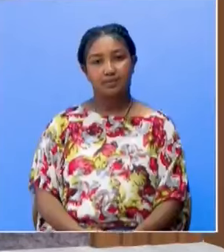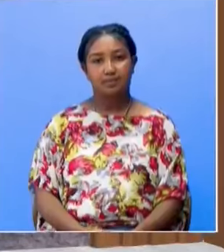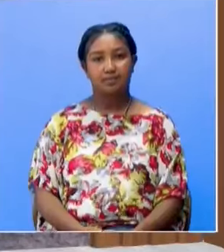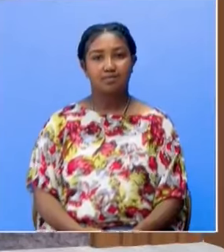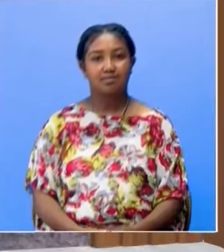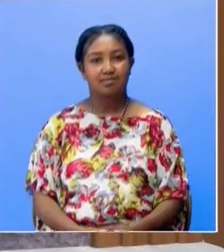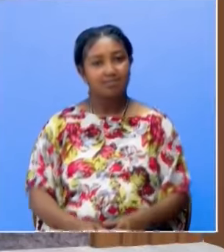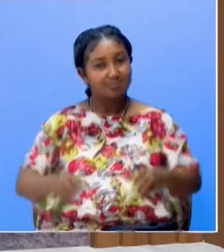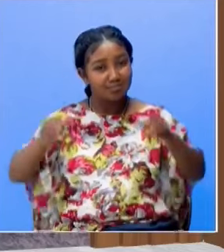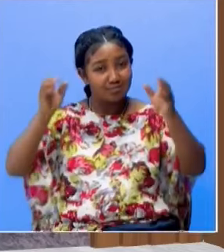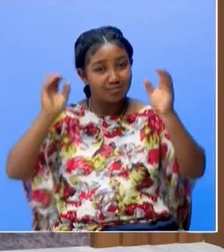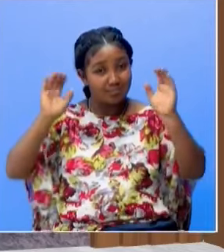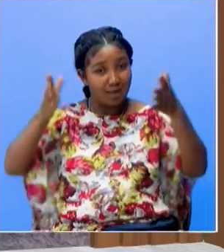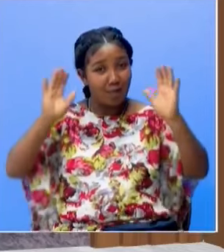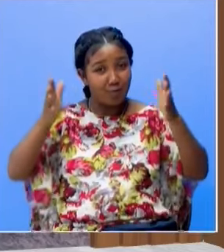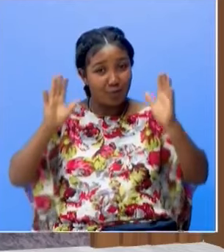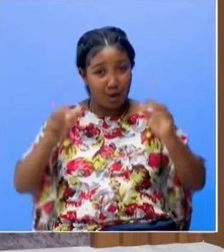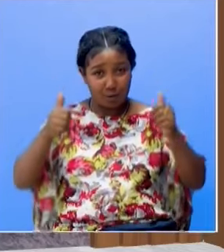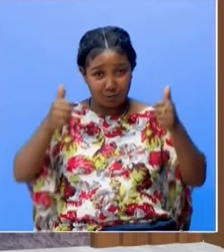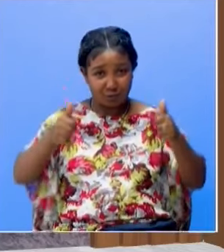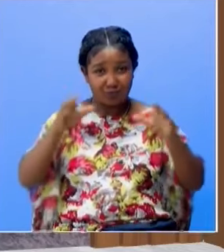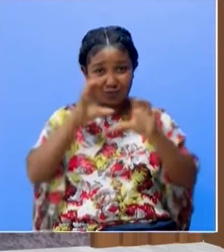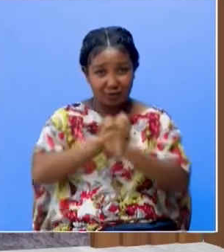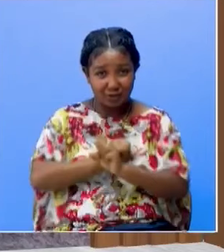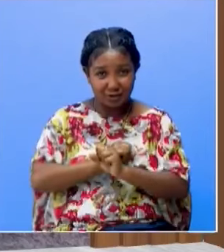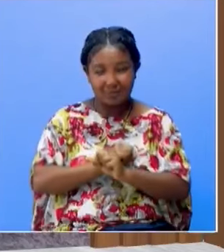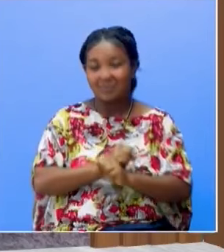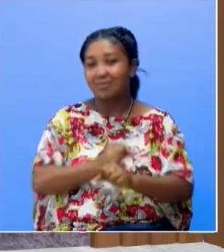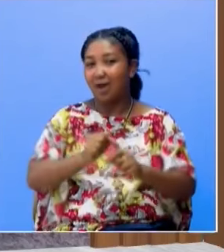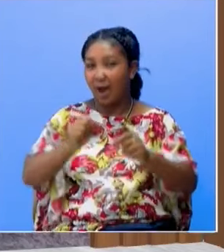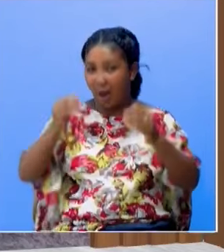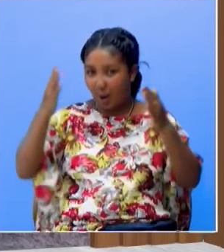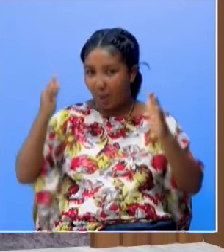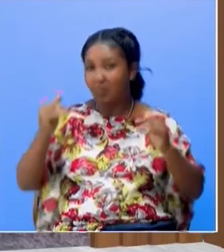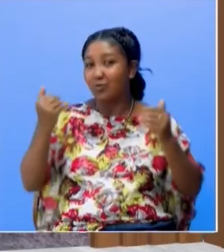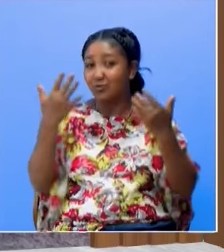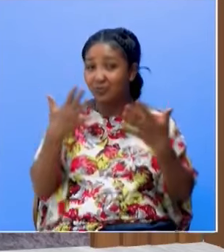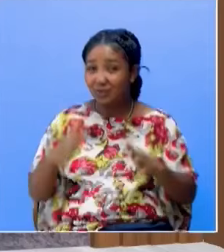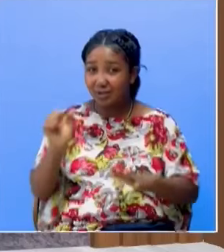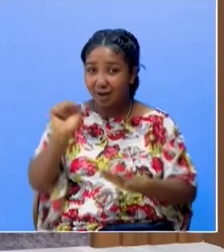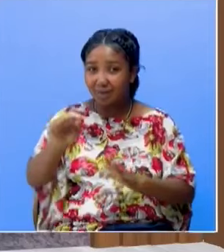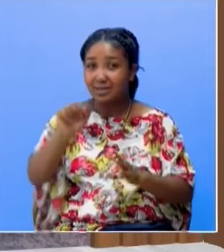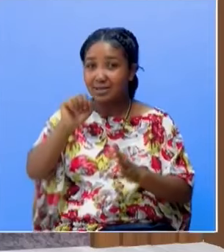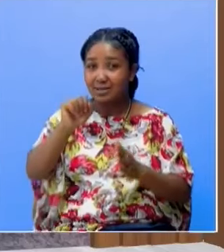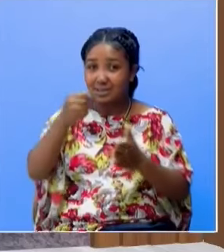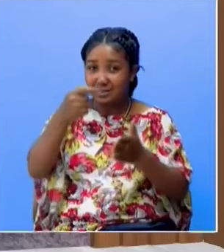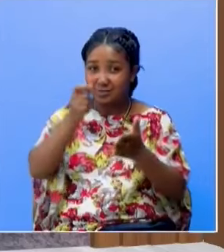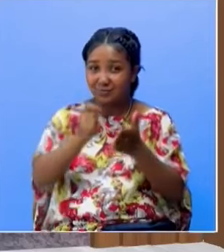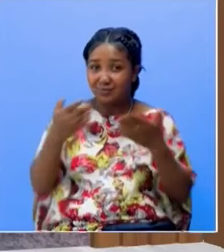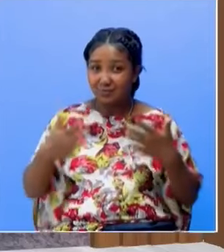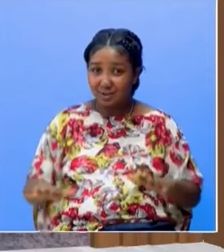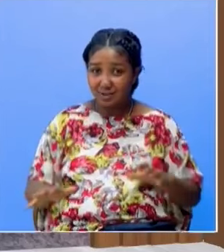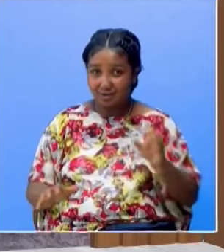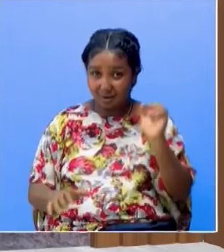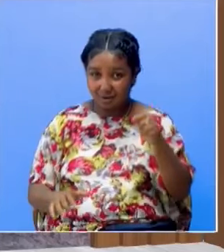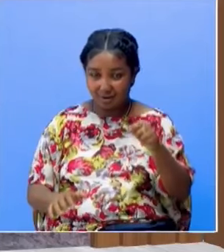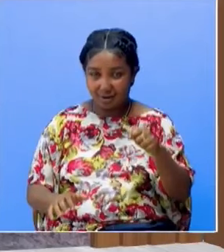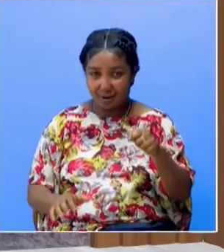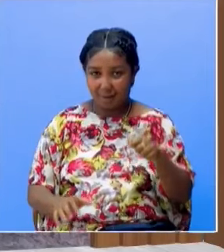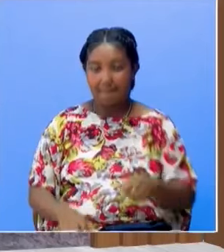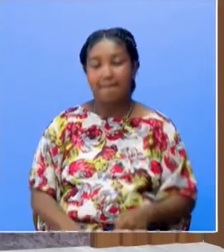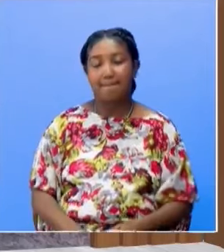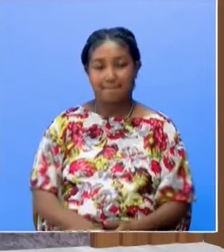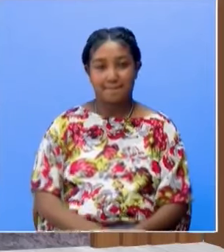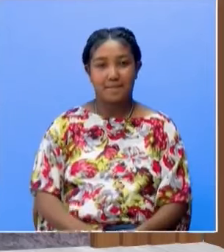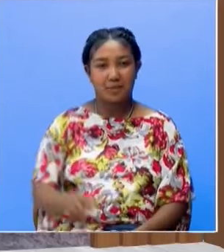Okay, bravo, bravo. I hope you did it. I hope you wrote what you did in